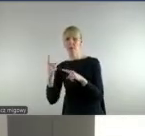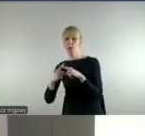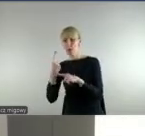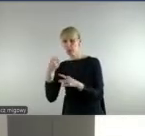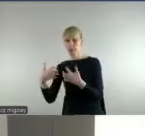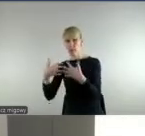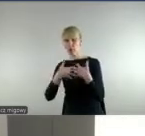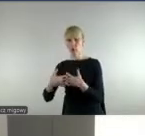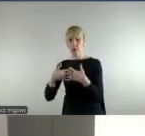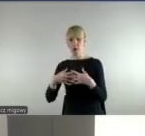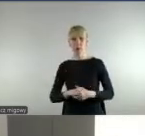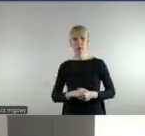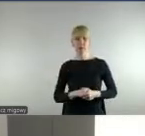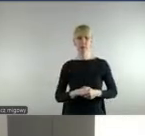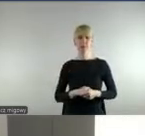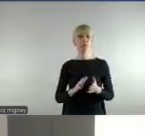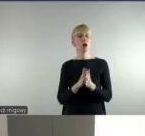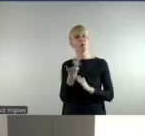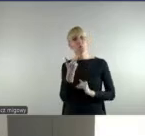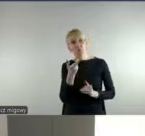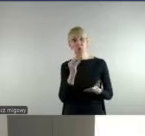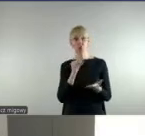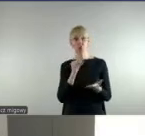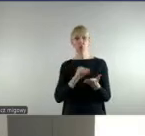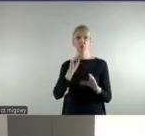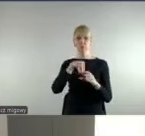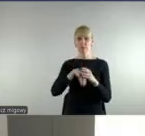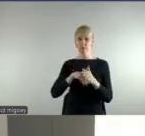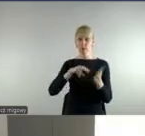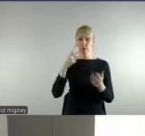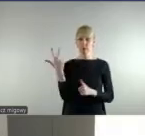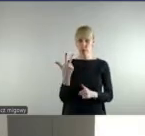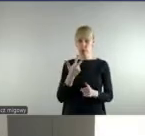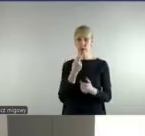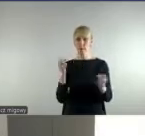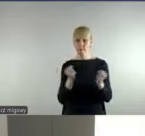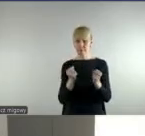Agglomeration. Within the scope of this project, we're planning to buy 3